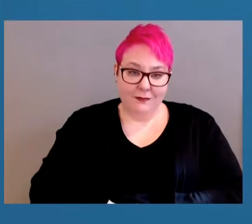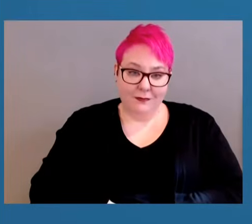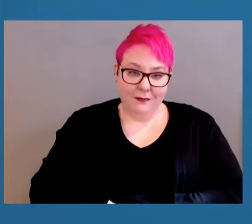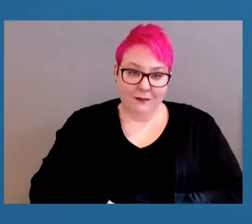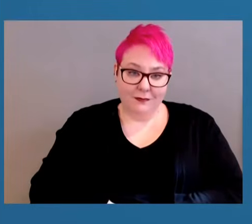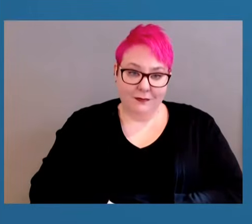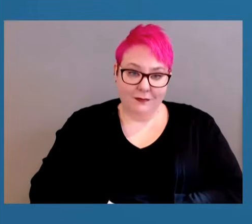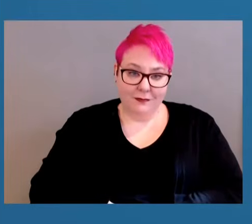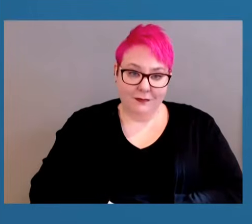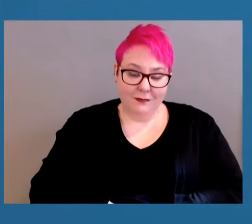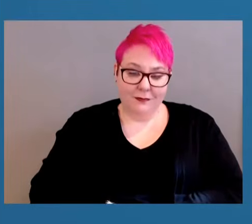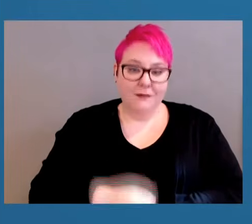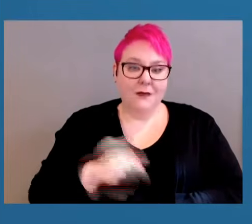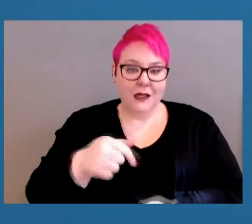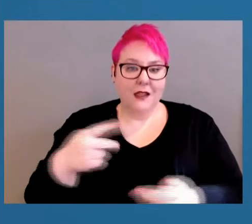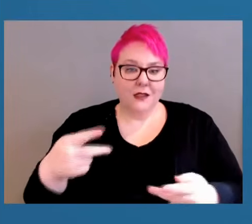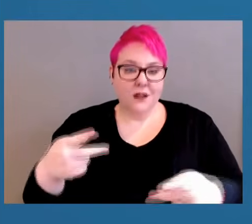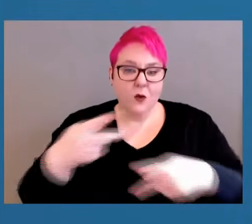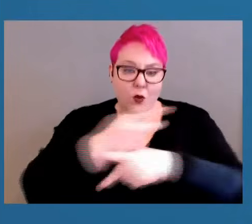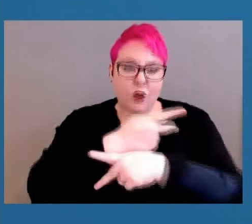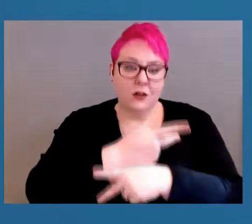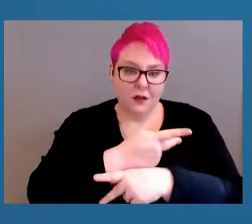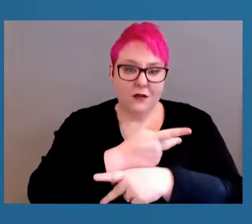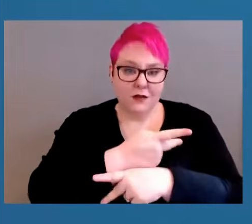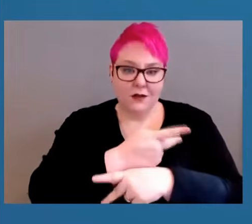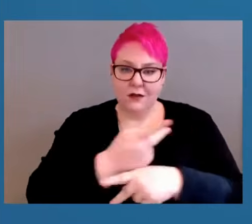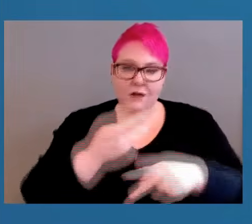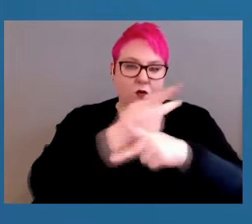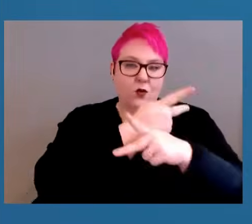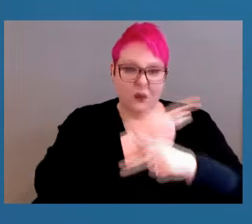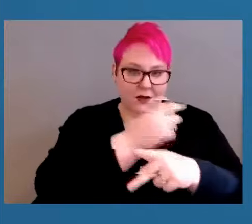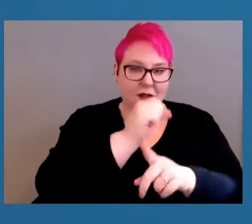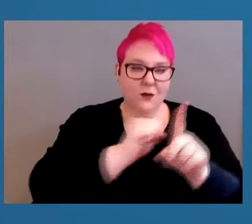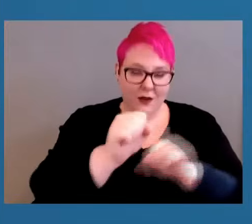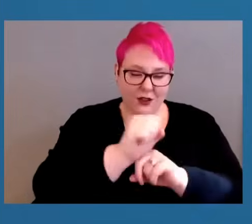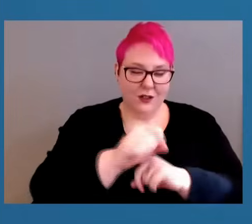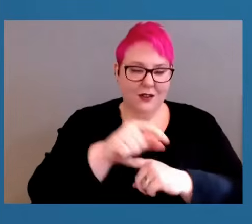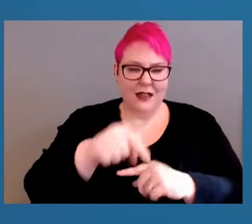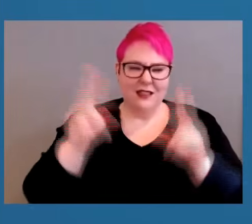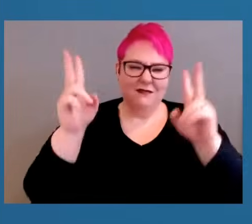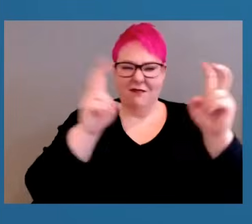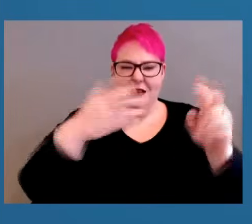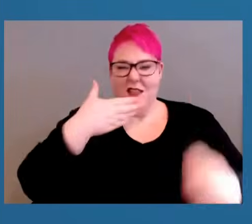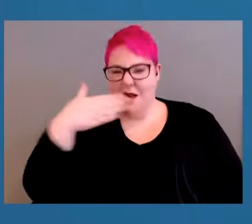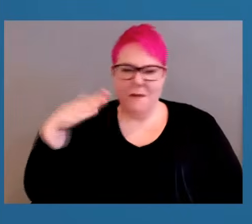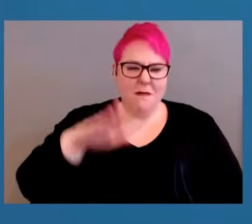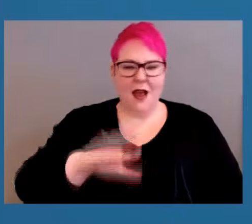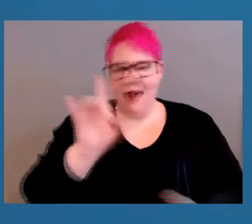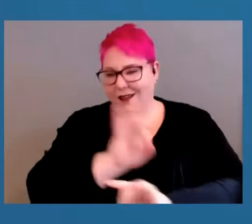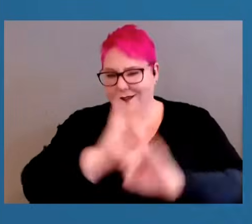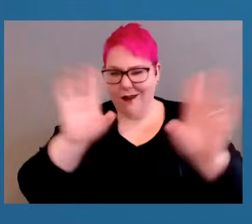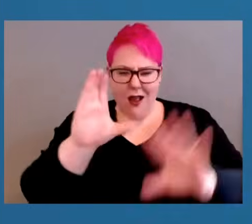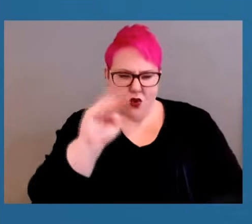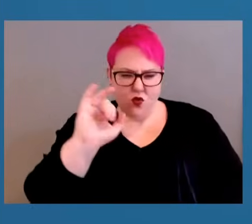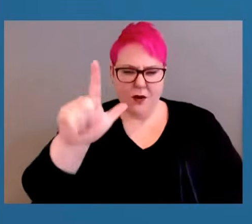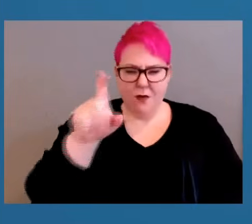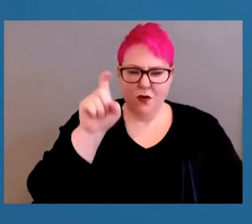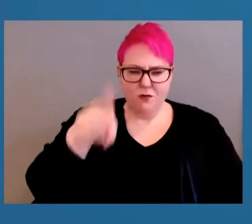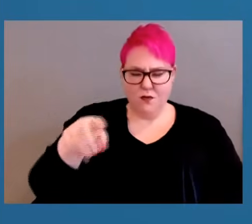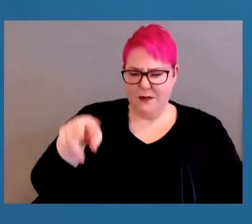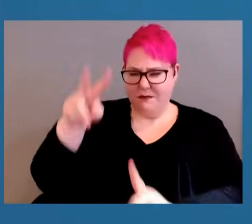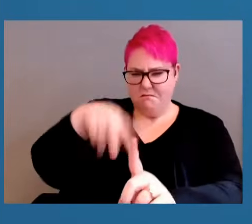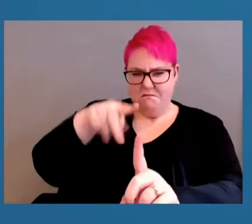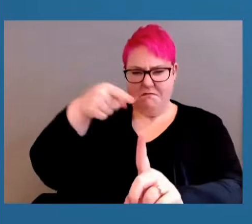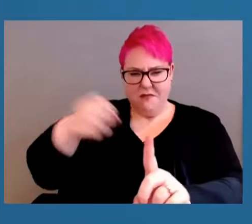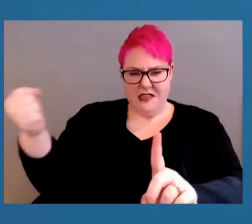these are the worst of the worst. These are the bad ones, the violent criminals, the ones you're supposed to be afraid of.